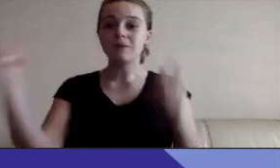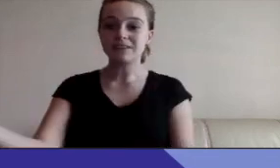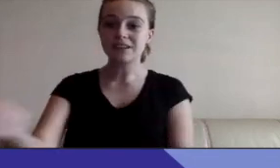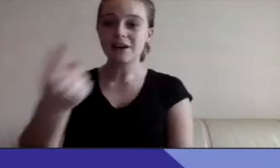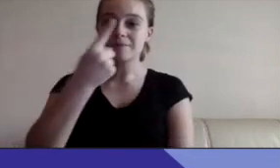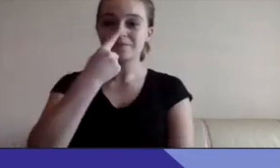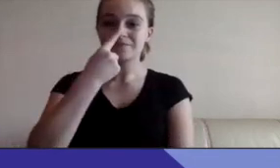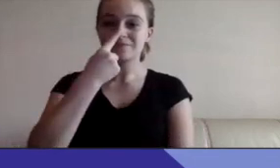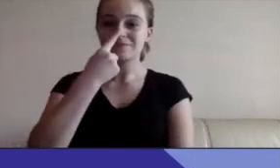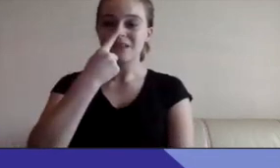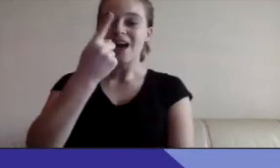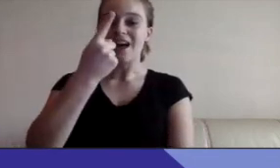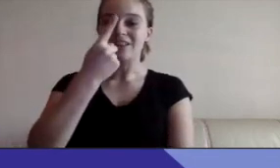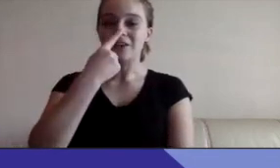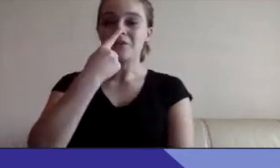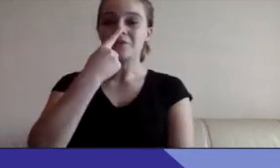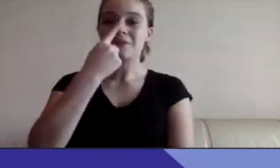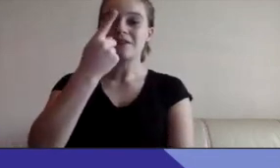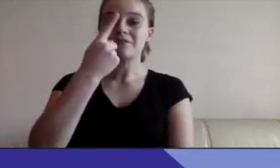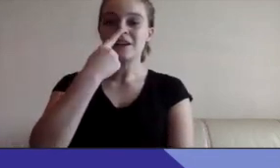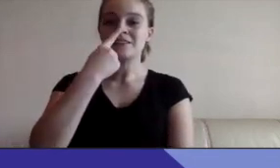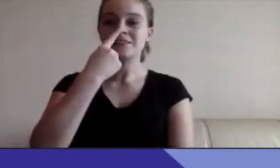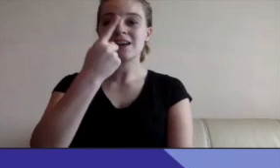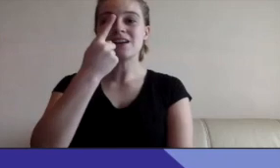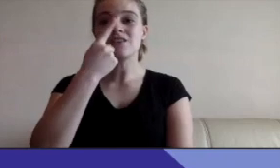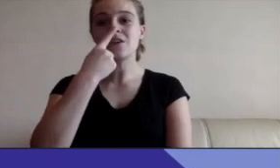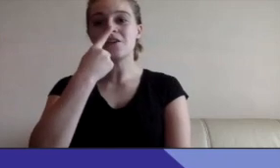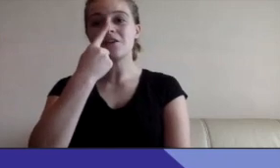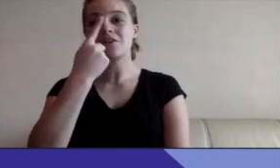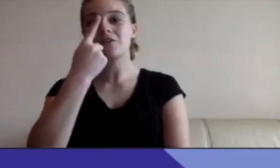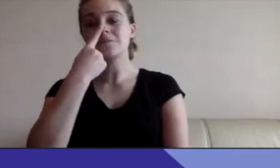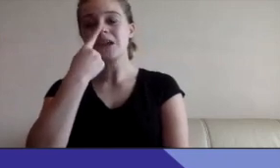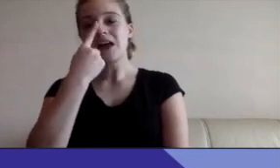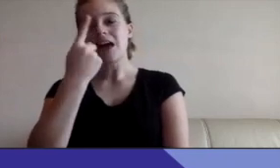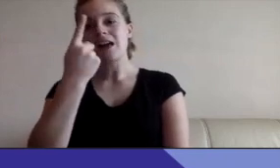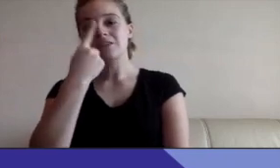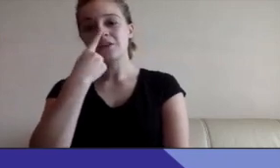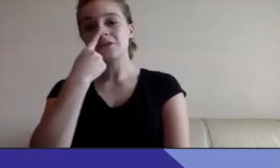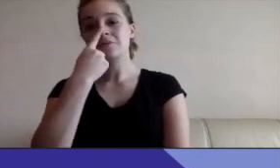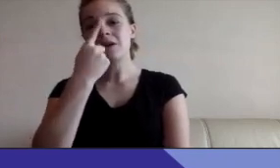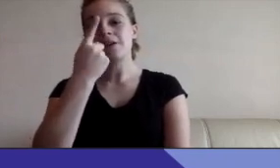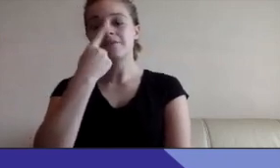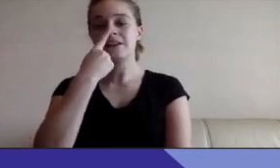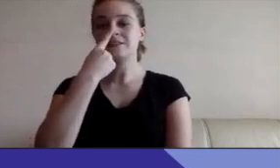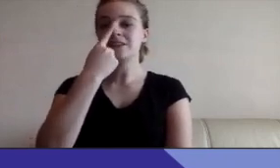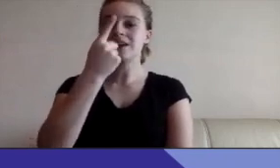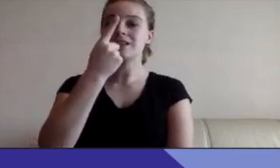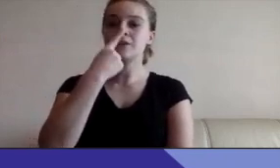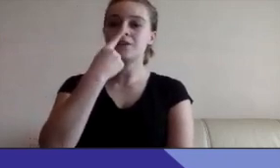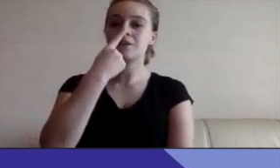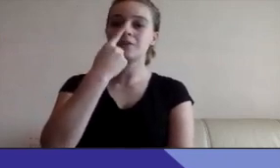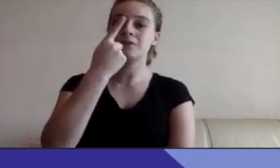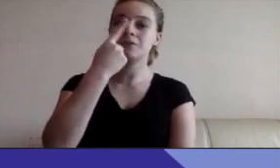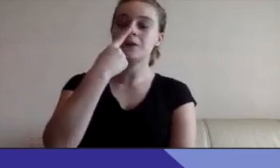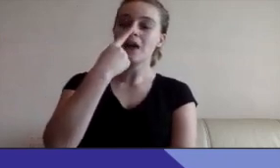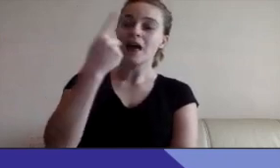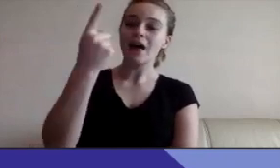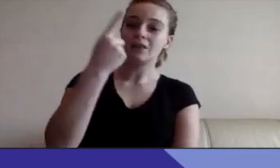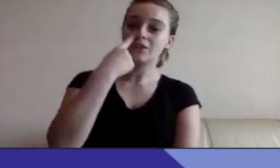Mix it up. Hello my friends, hello. Hello my friends, hello.